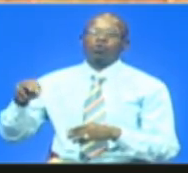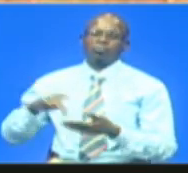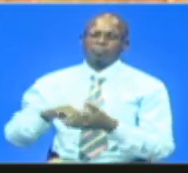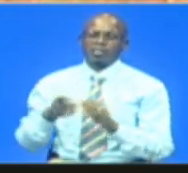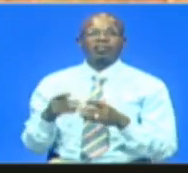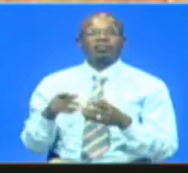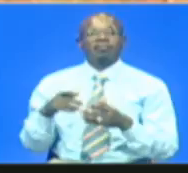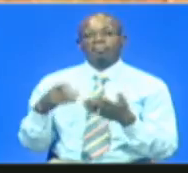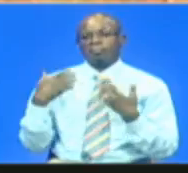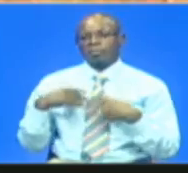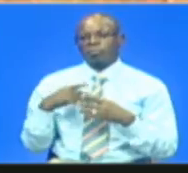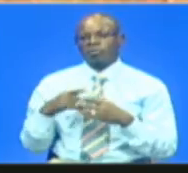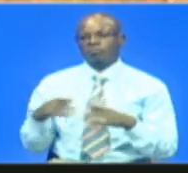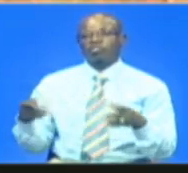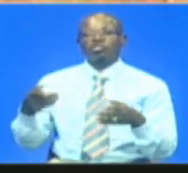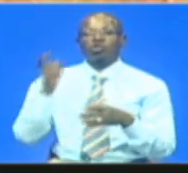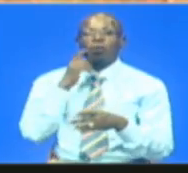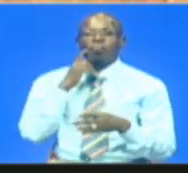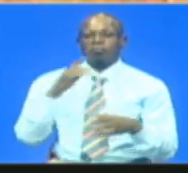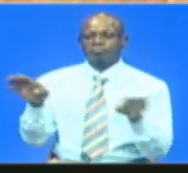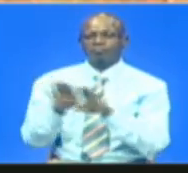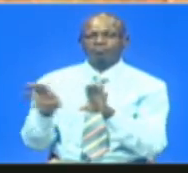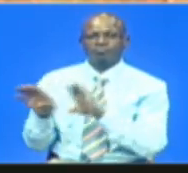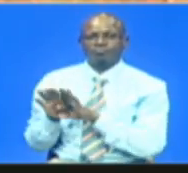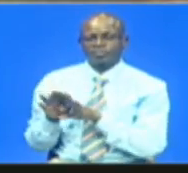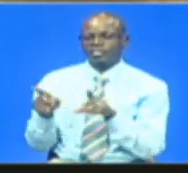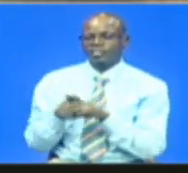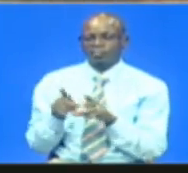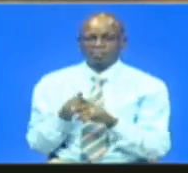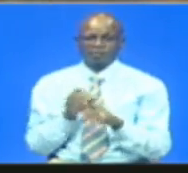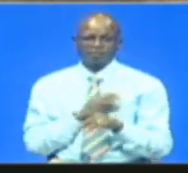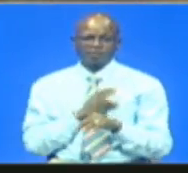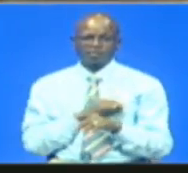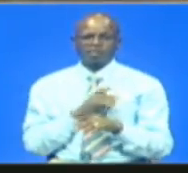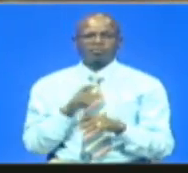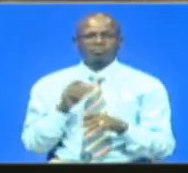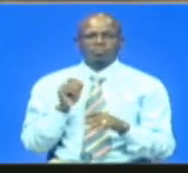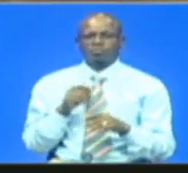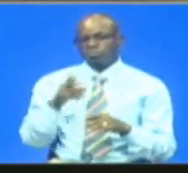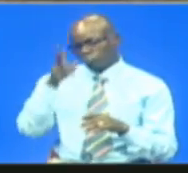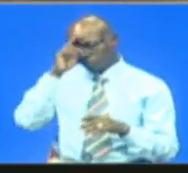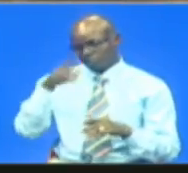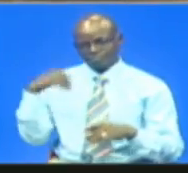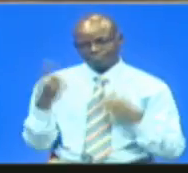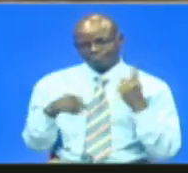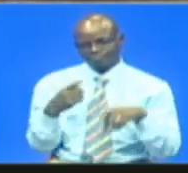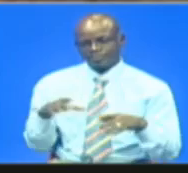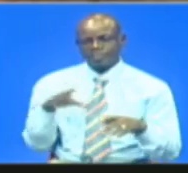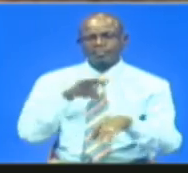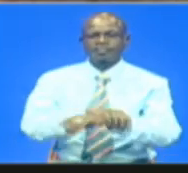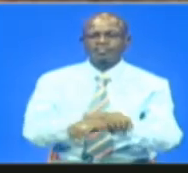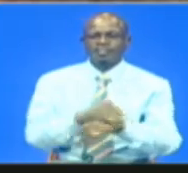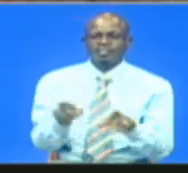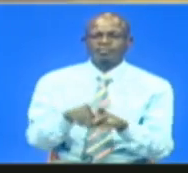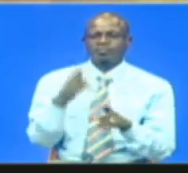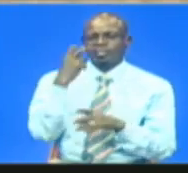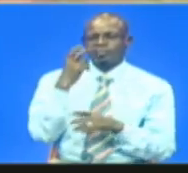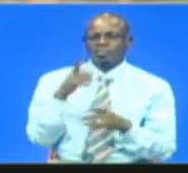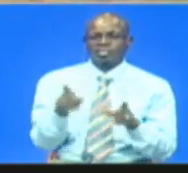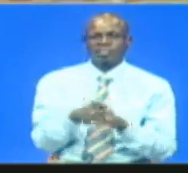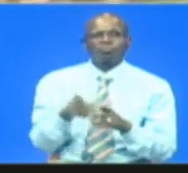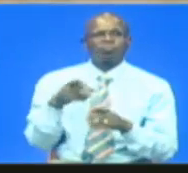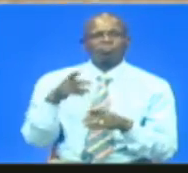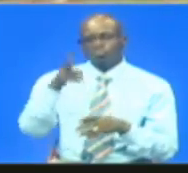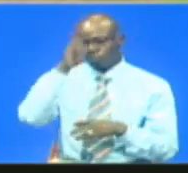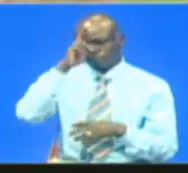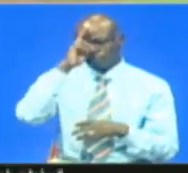center, afraid to be pointed out as one of the suspects. Homes too remained deserted as police vehicles roamed